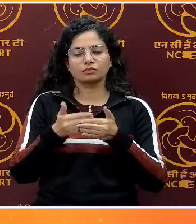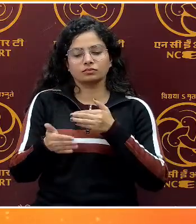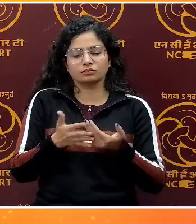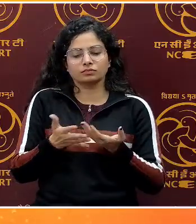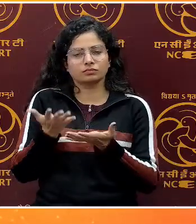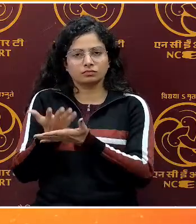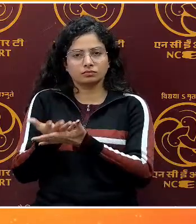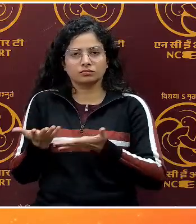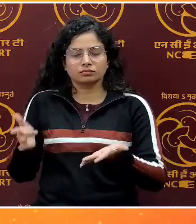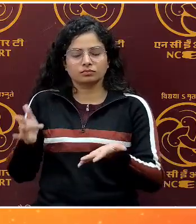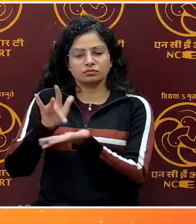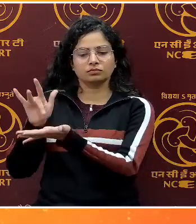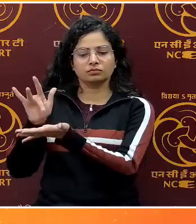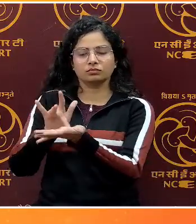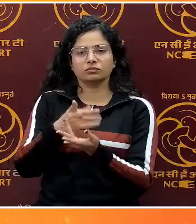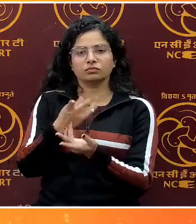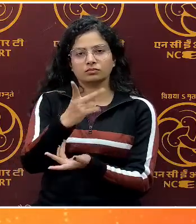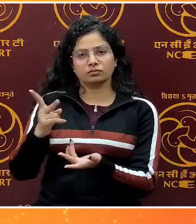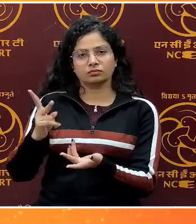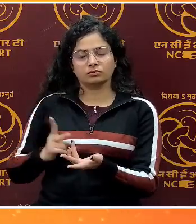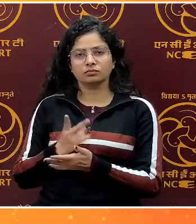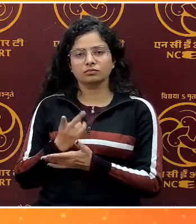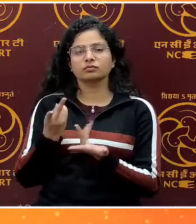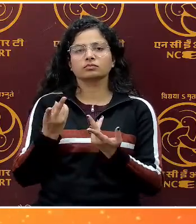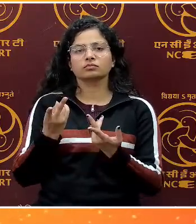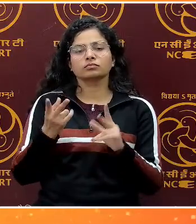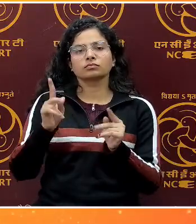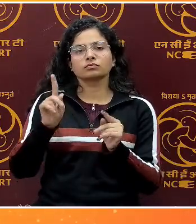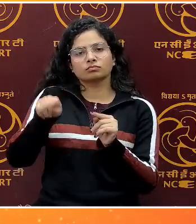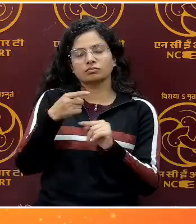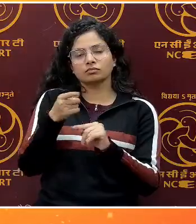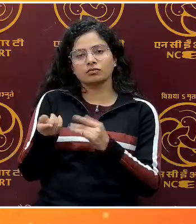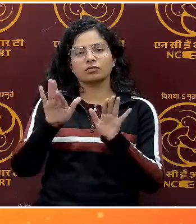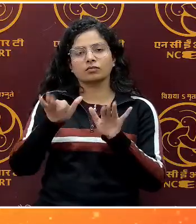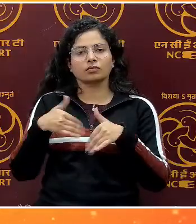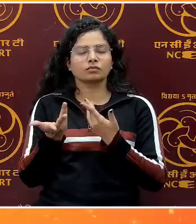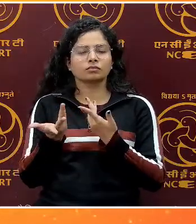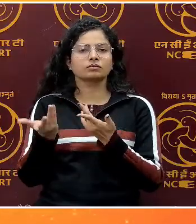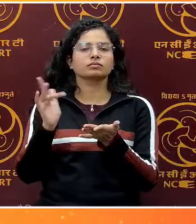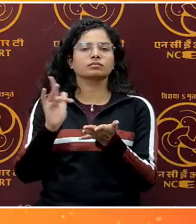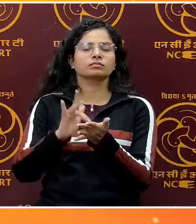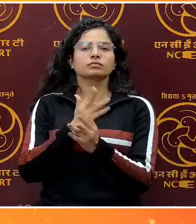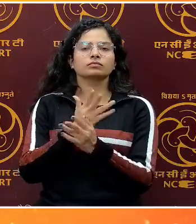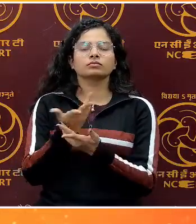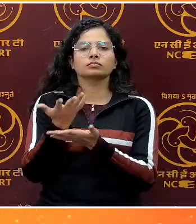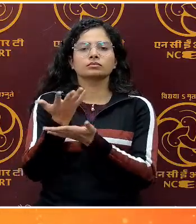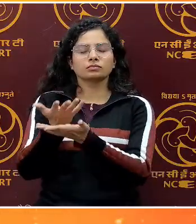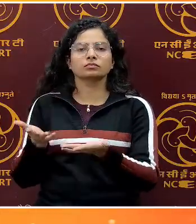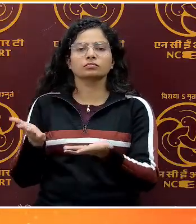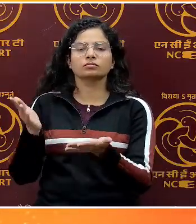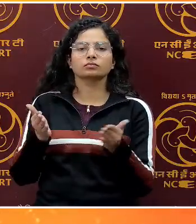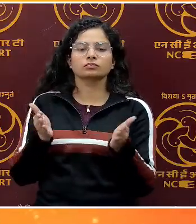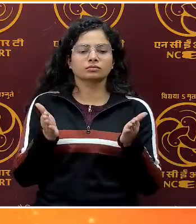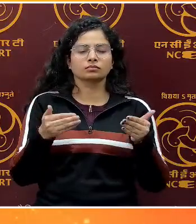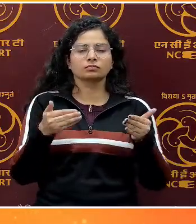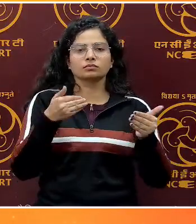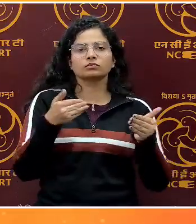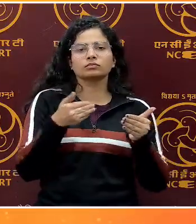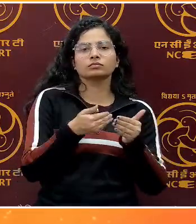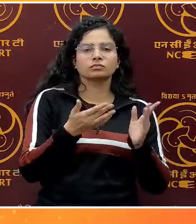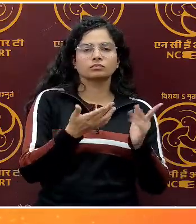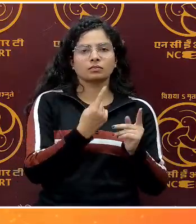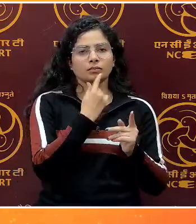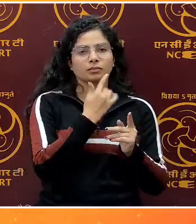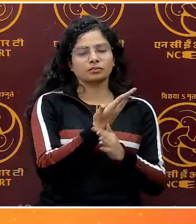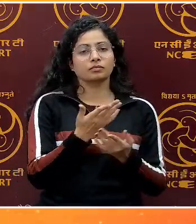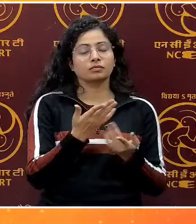at different positions, starting from the infinity to this last wherein the object is placed near to the mirror, we'll